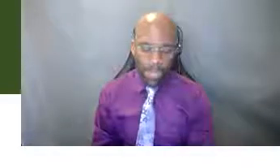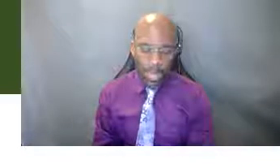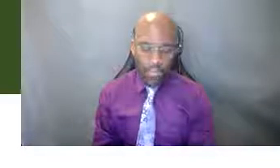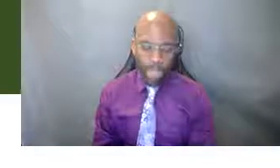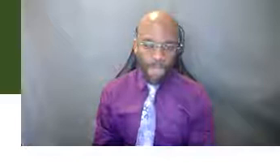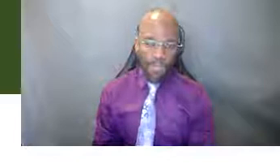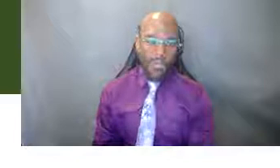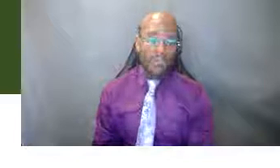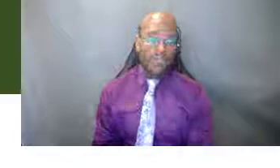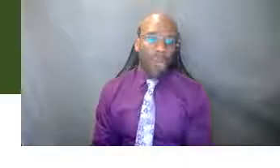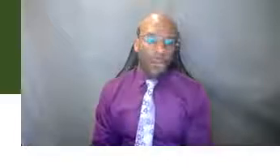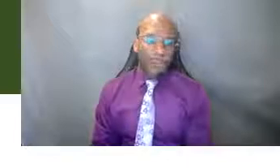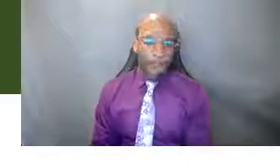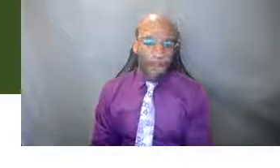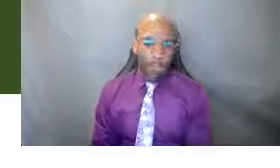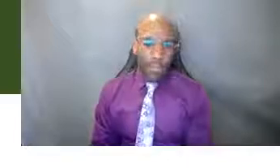And then just